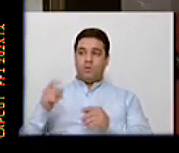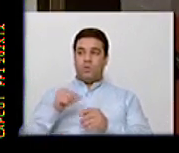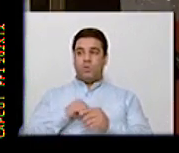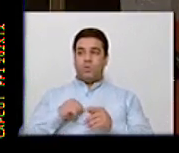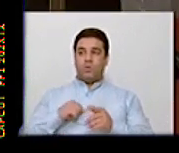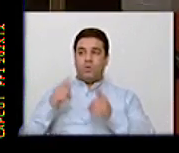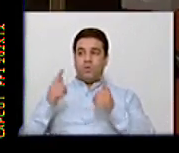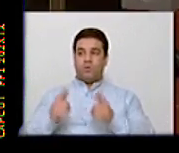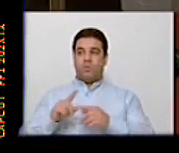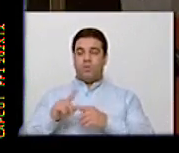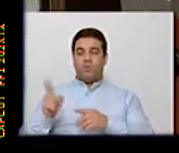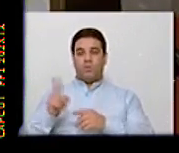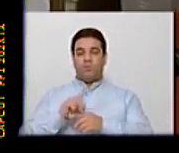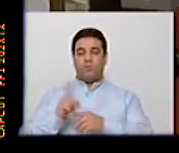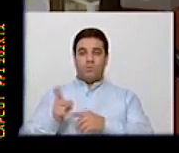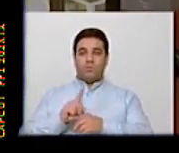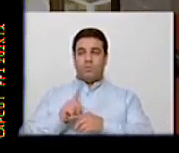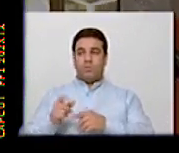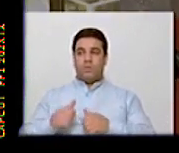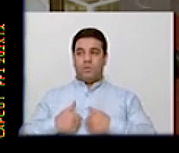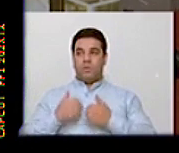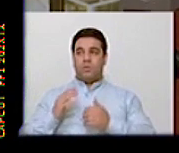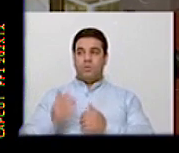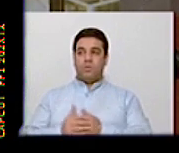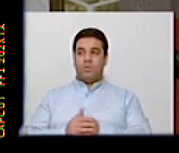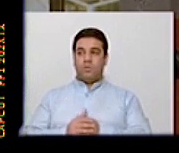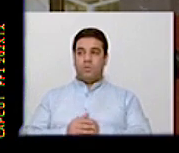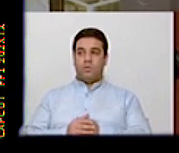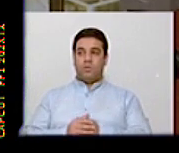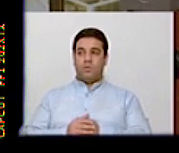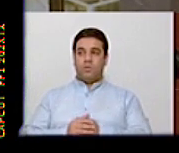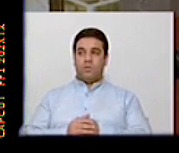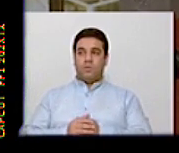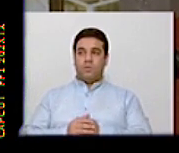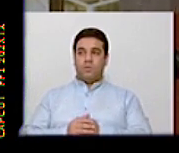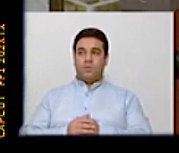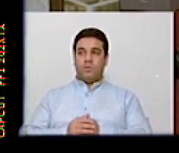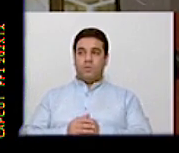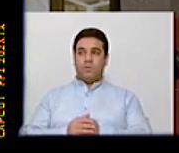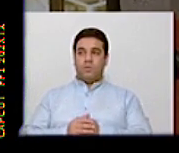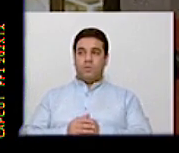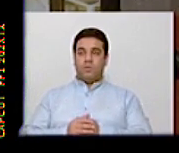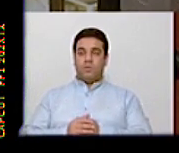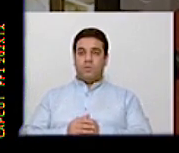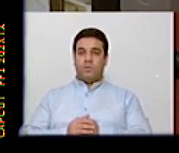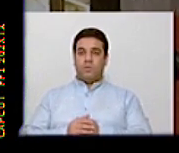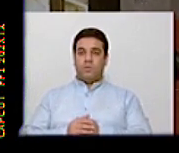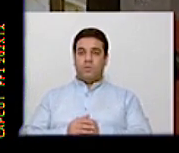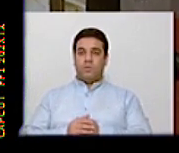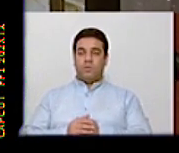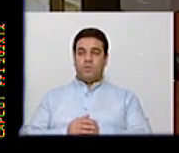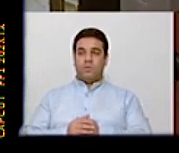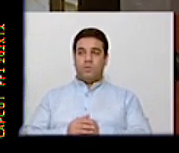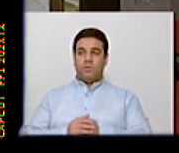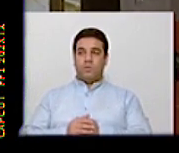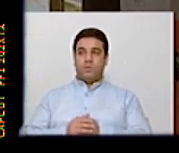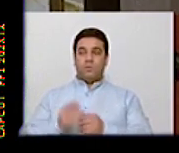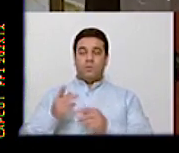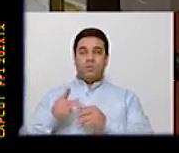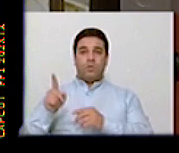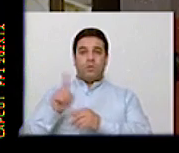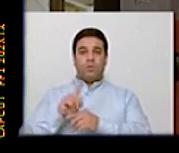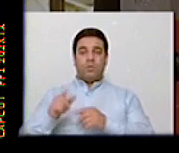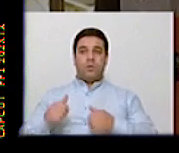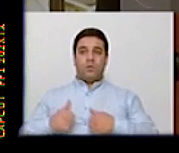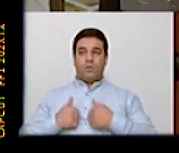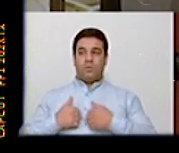o'zi davom ettira boshlaydi. Bu tebranma